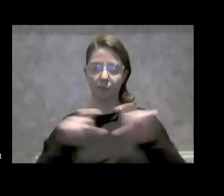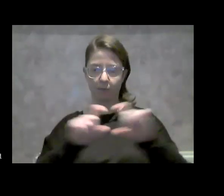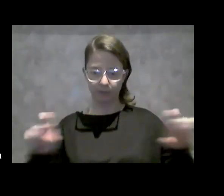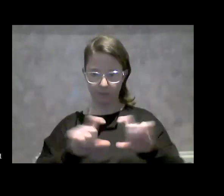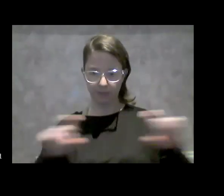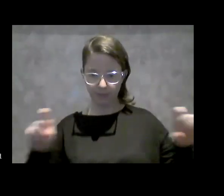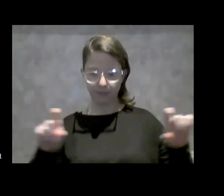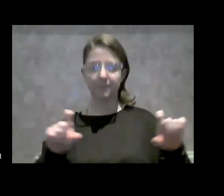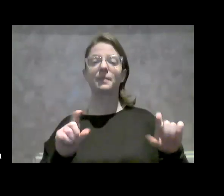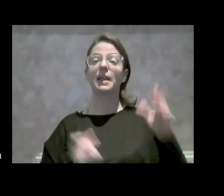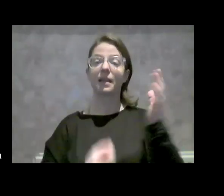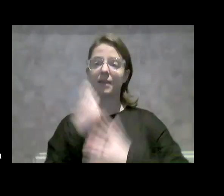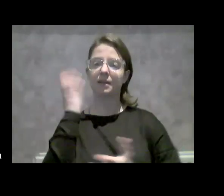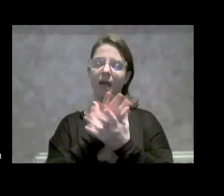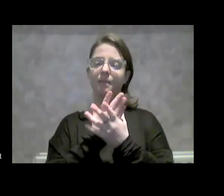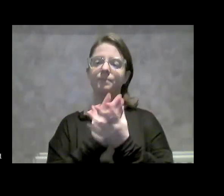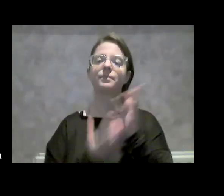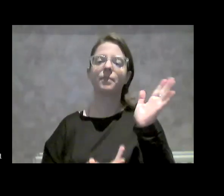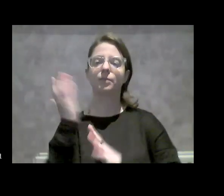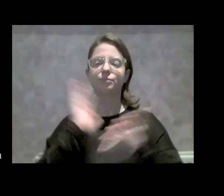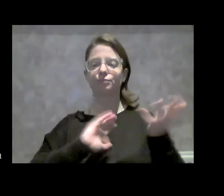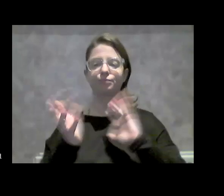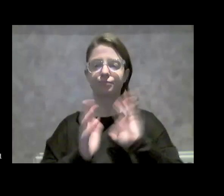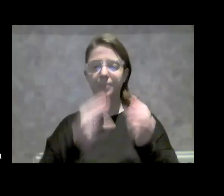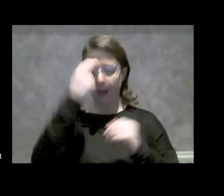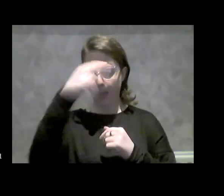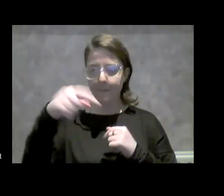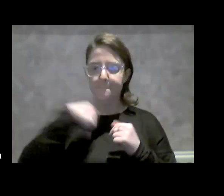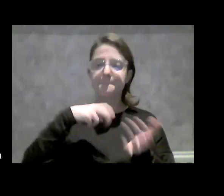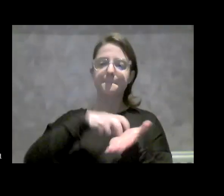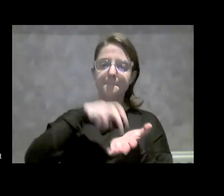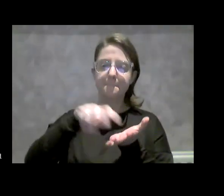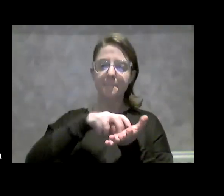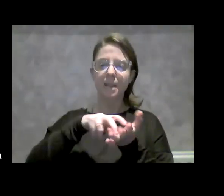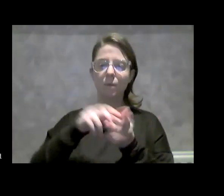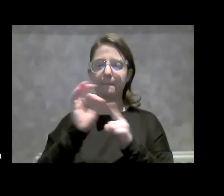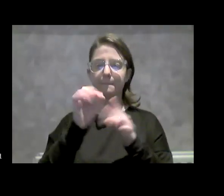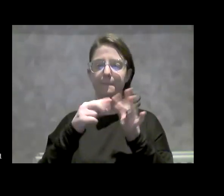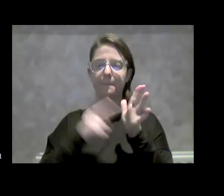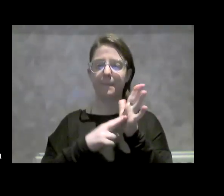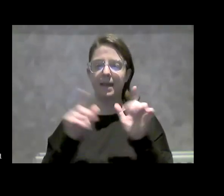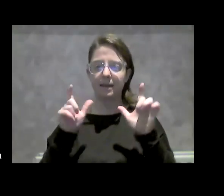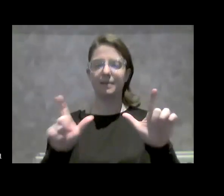the event includes BSL interpretation by the fantastic Cheryl, who will be pinned throughout.